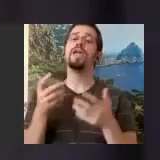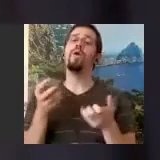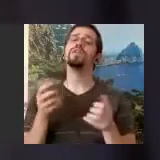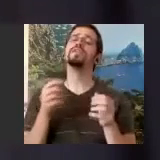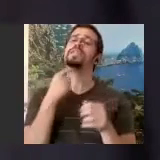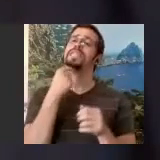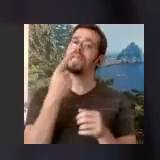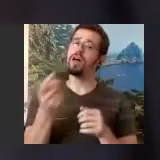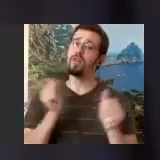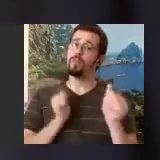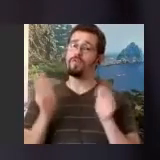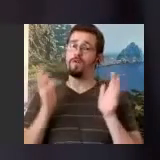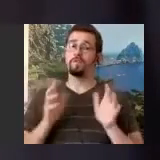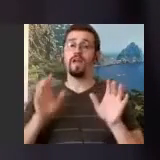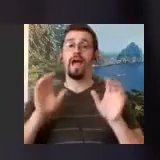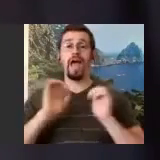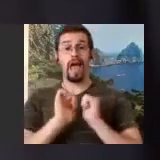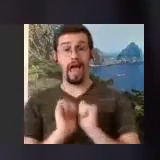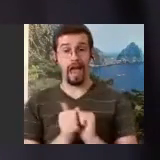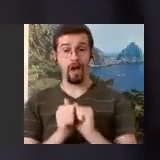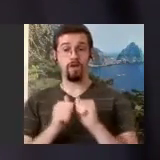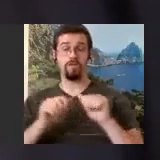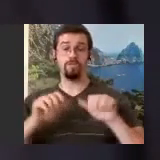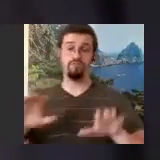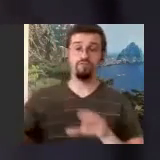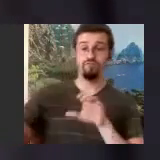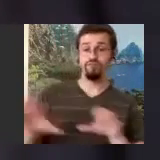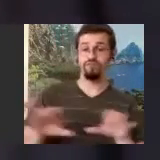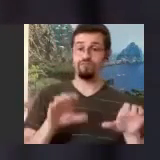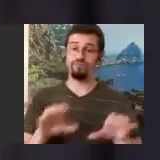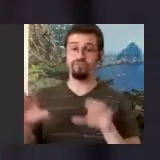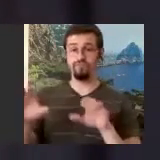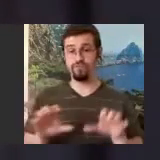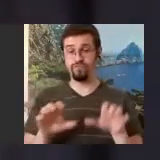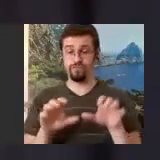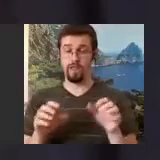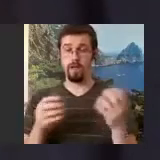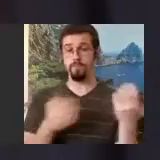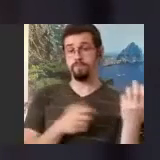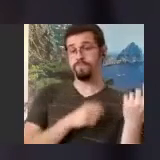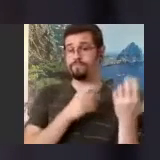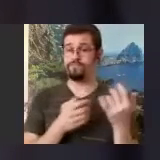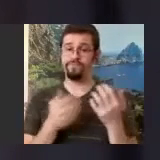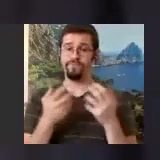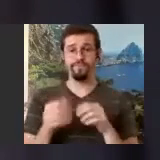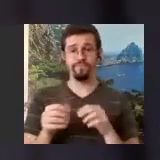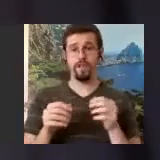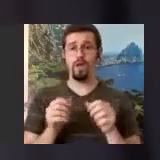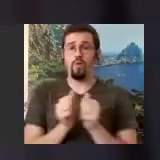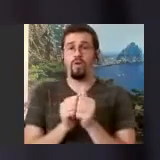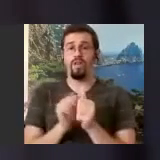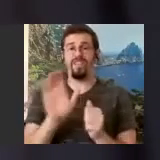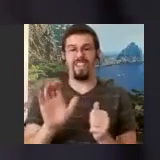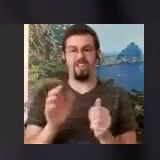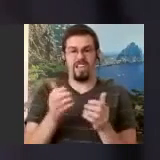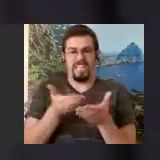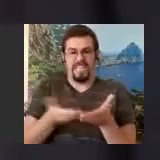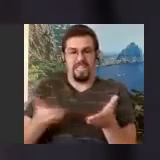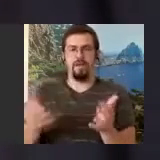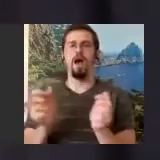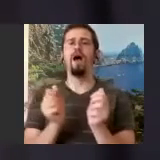how to move their fingers or their bodies or their mouths in relation to a musical instrument